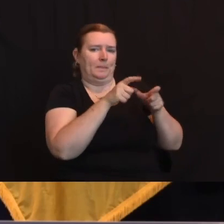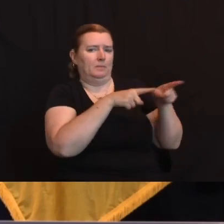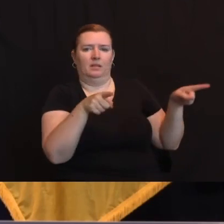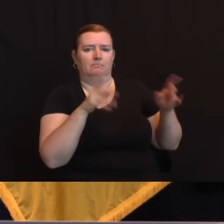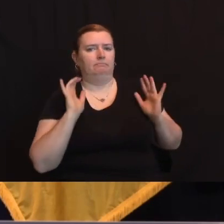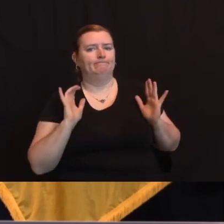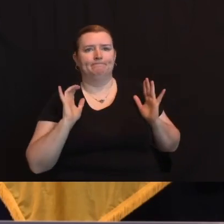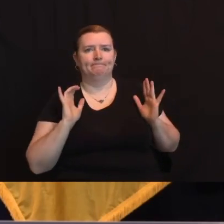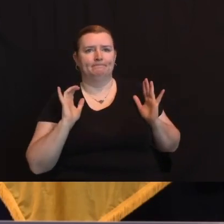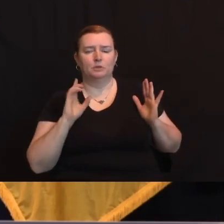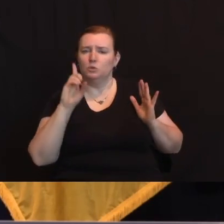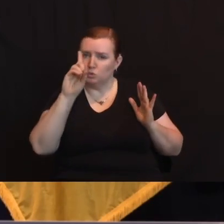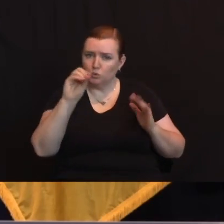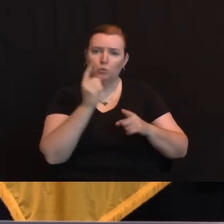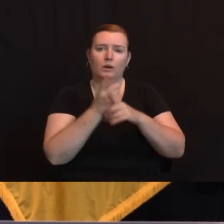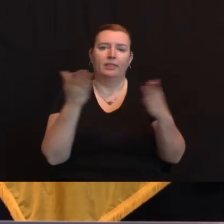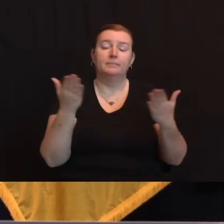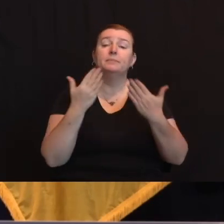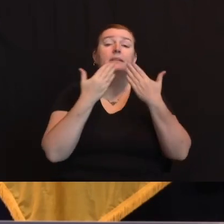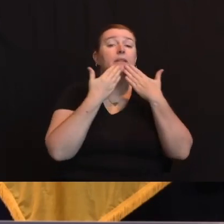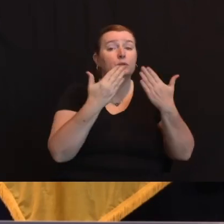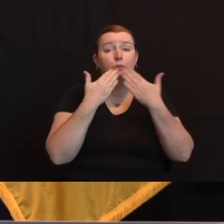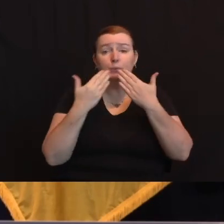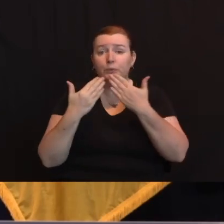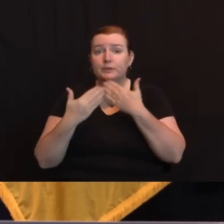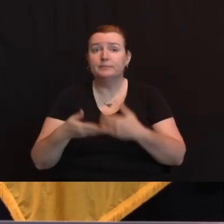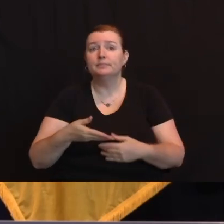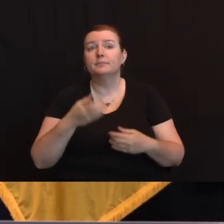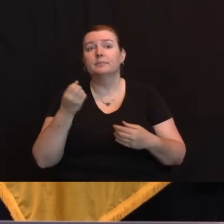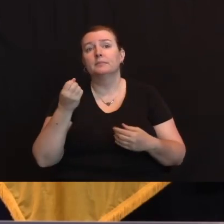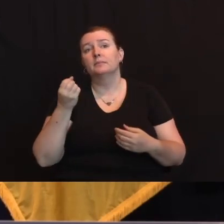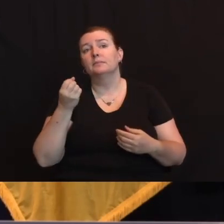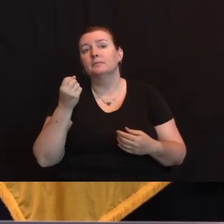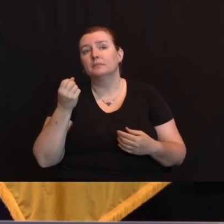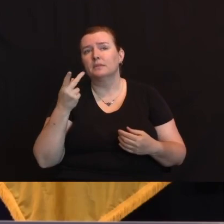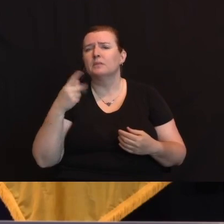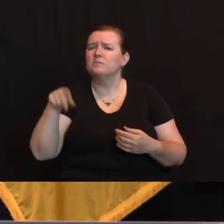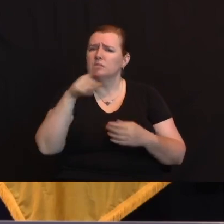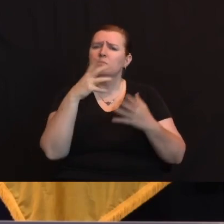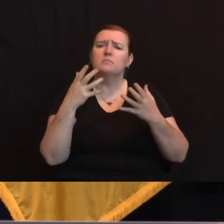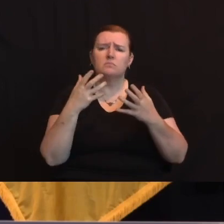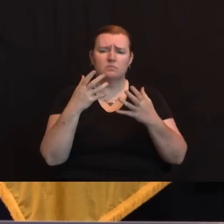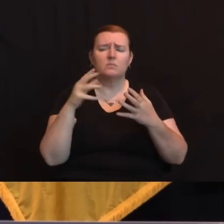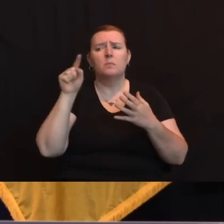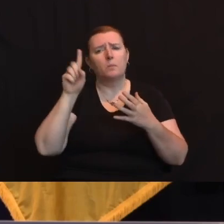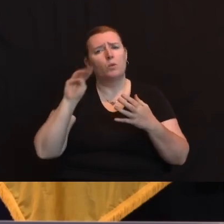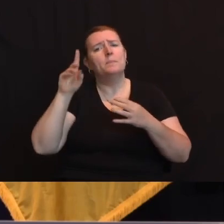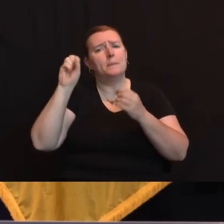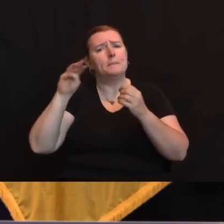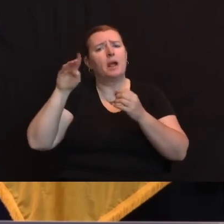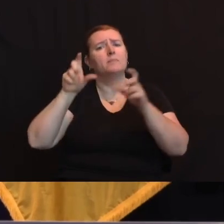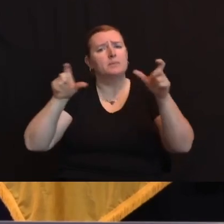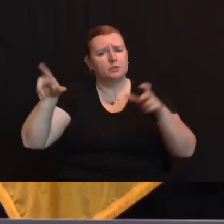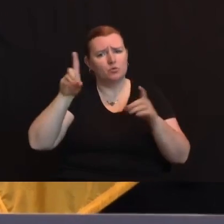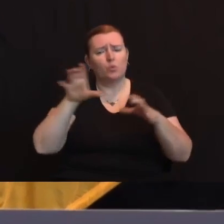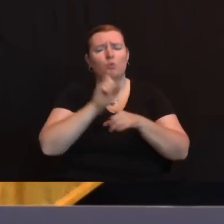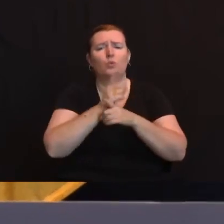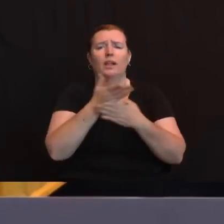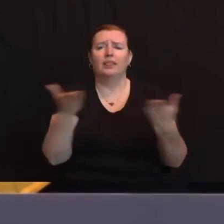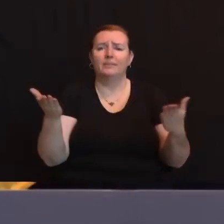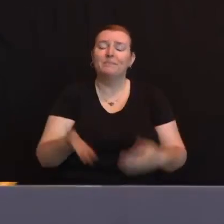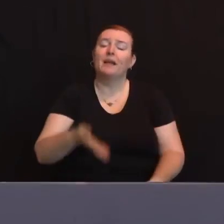We cannot thank you enough for the millions of you who have done that and continue to do that. Thank you all. God bless.